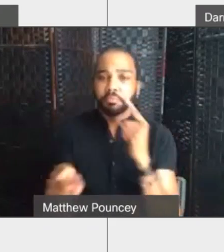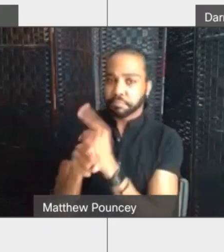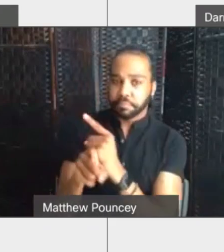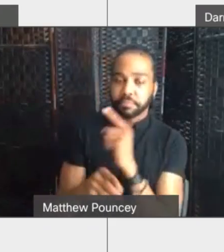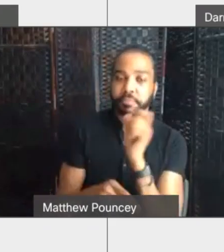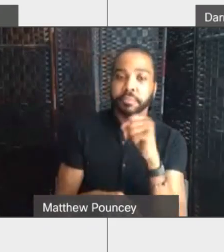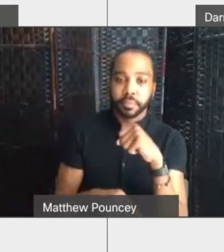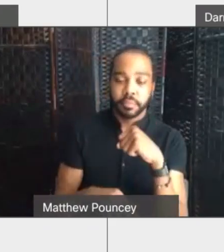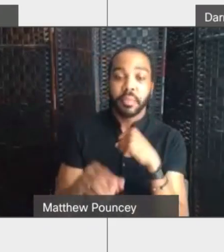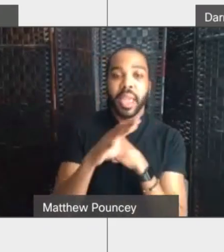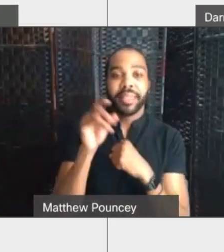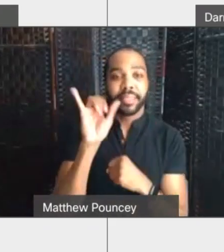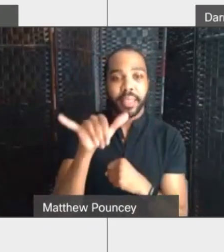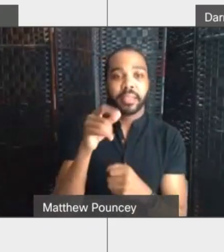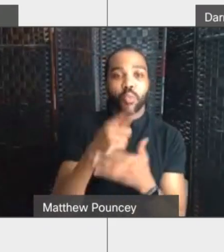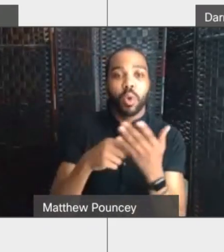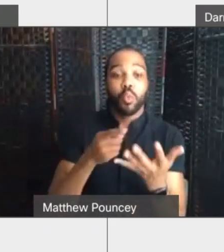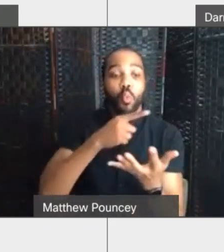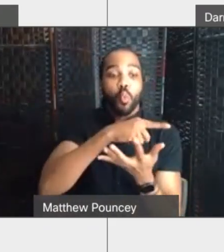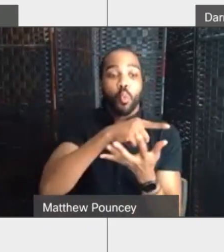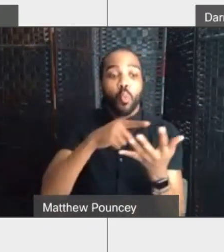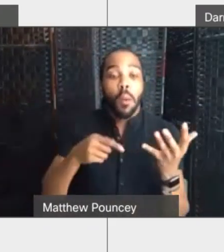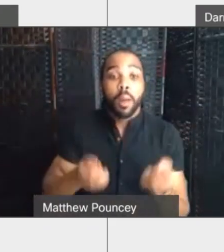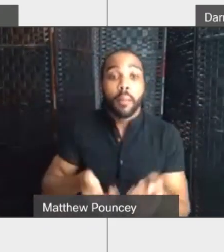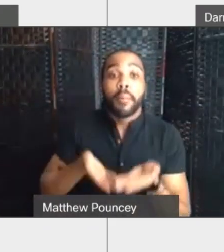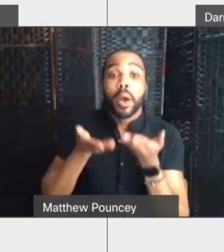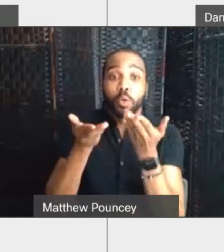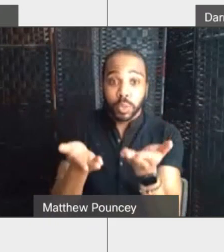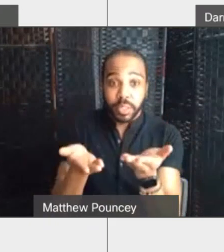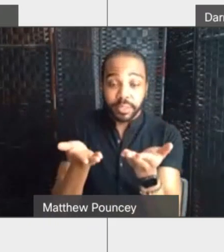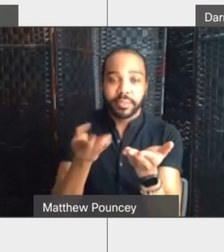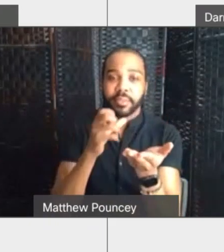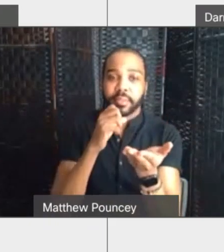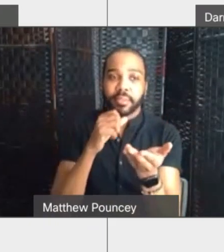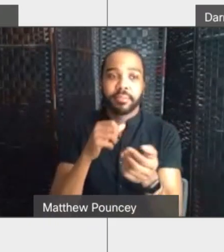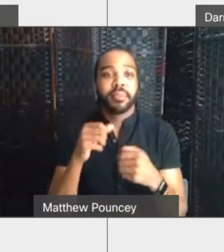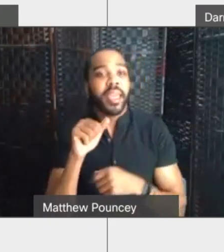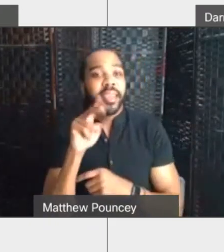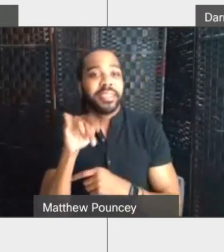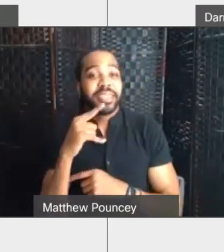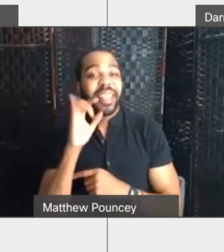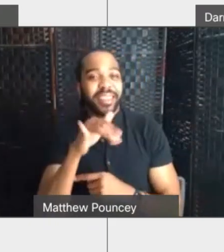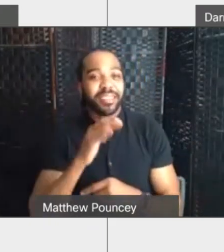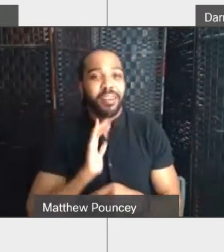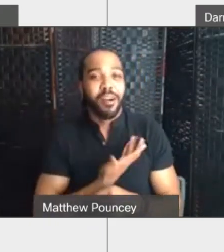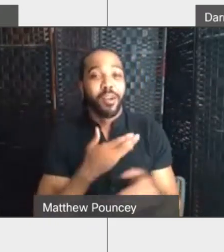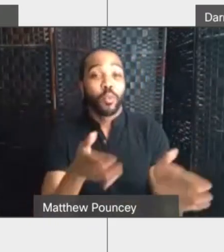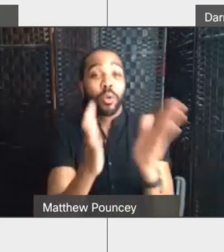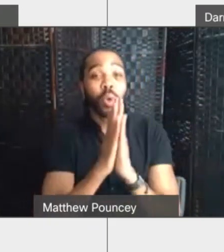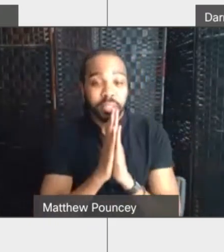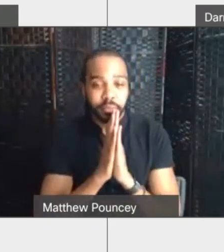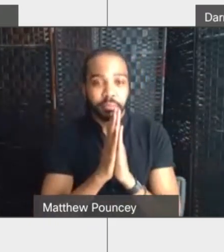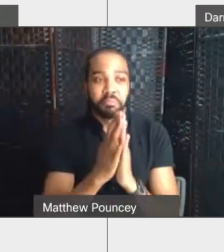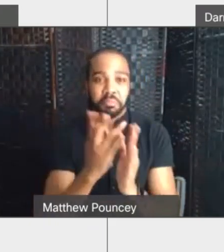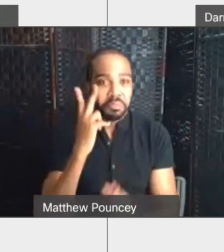so And that's what we are proposing, everyone. I was just going to say that's our request. Absolutely. So we will Hasn't keep